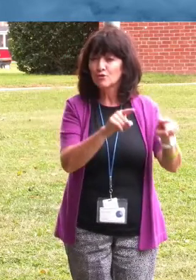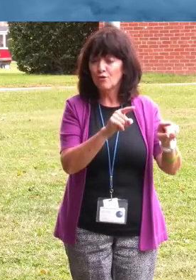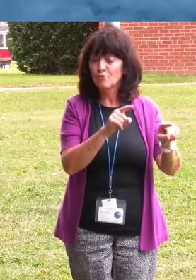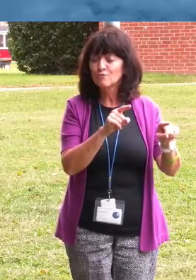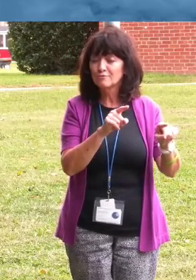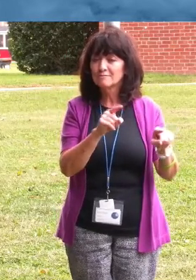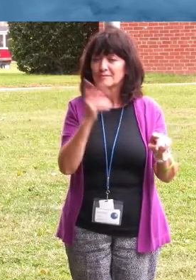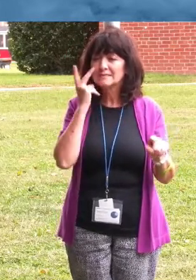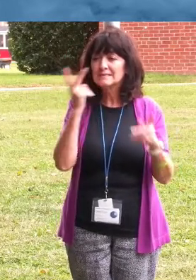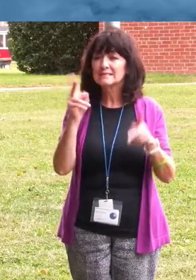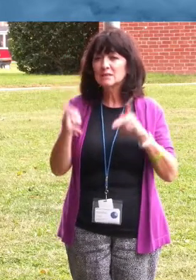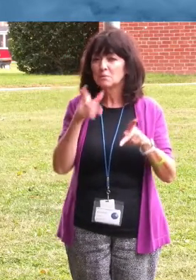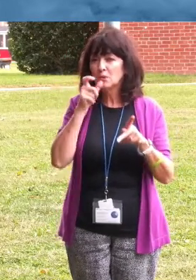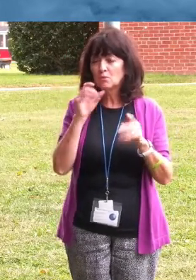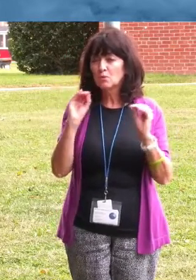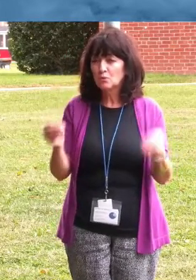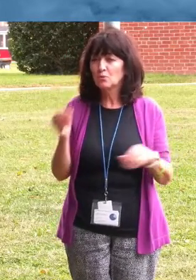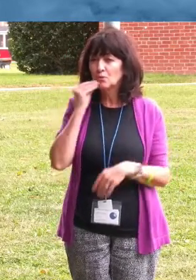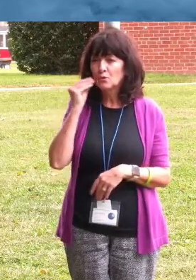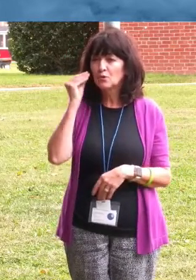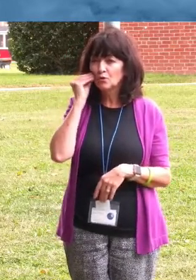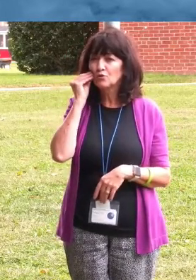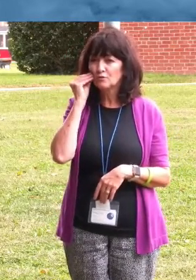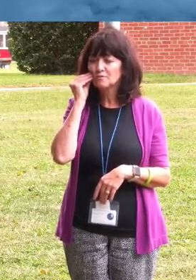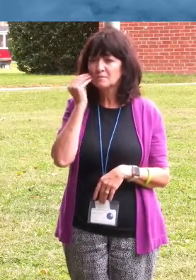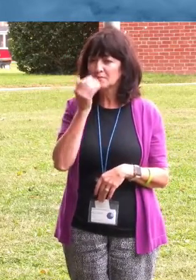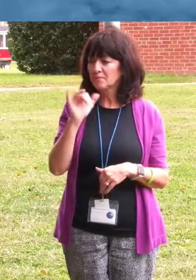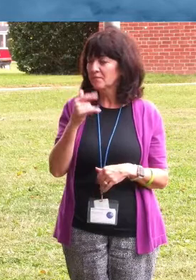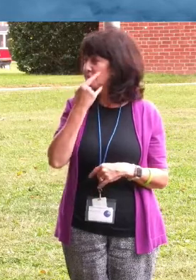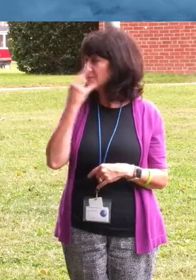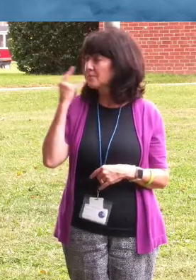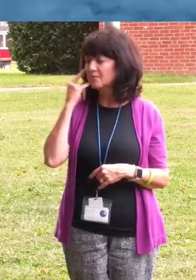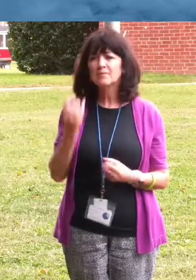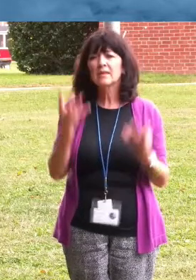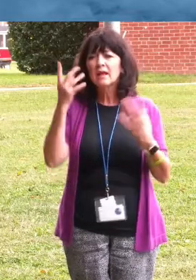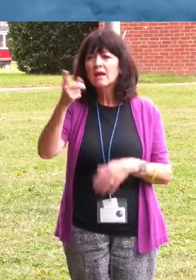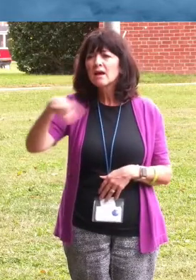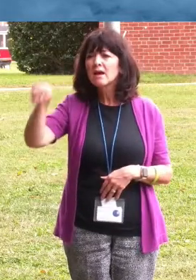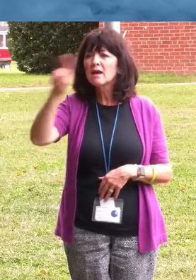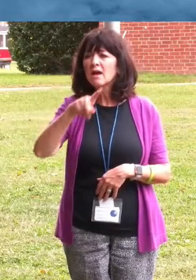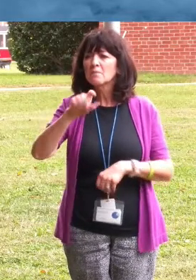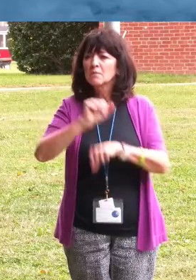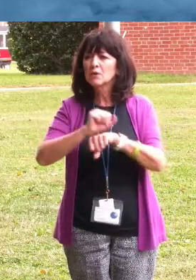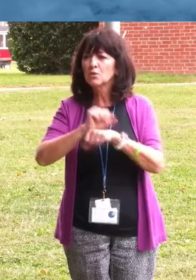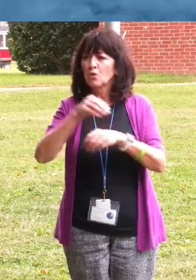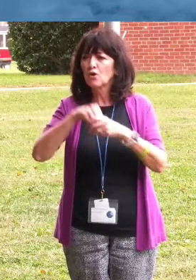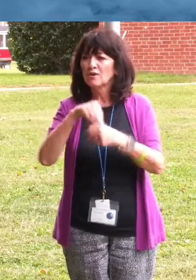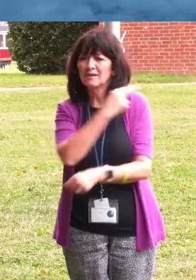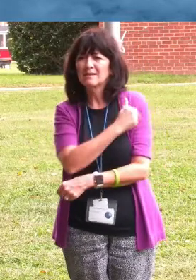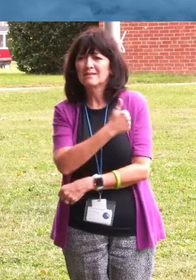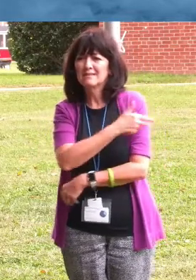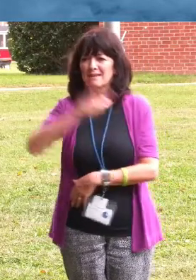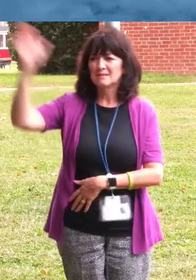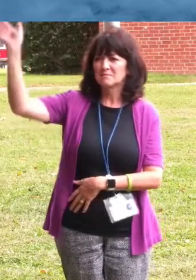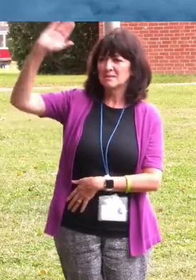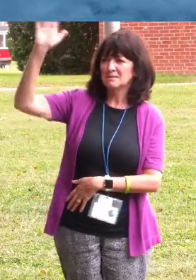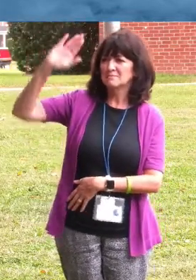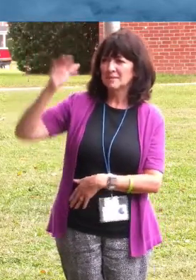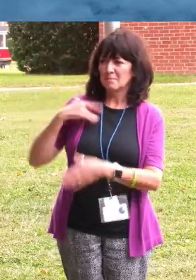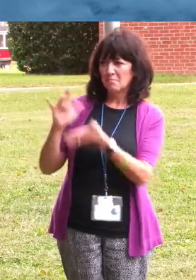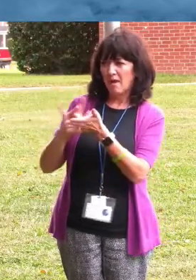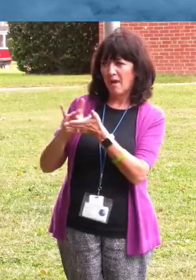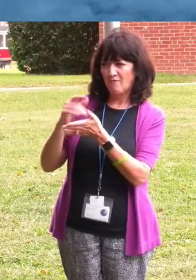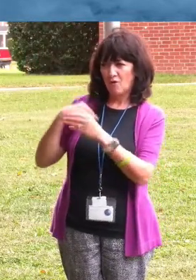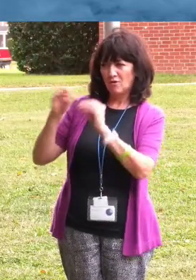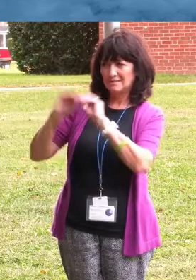front. And this is to all of my clinicians. How many of you are clinicians here or working at the hospital? Give me a wave. My pharmacist team, I can